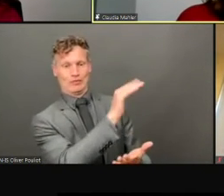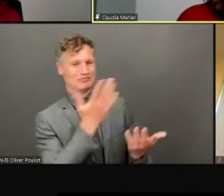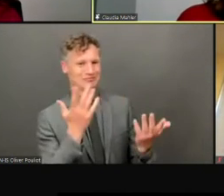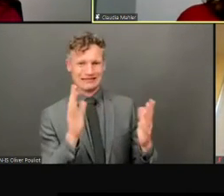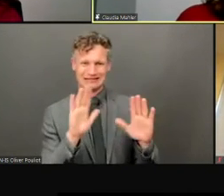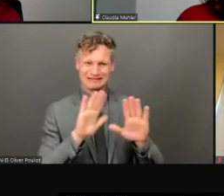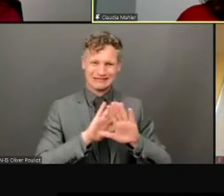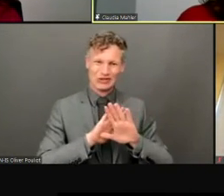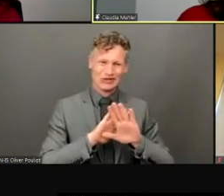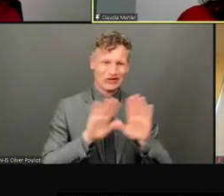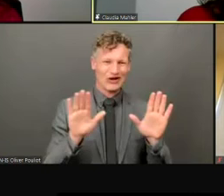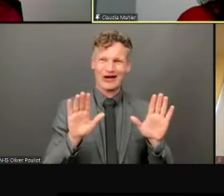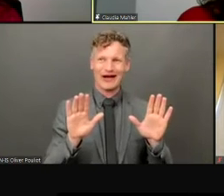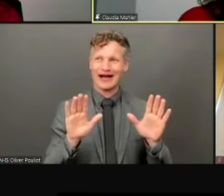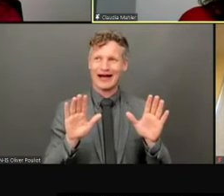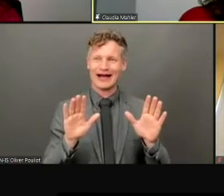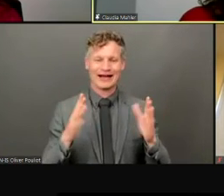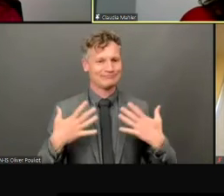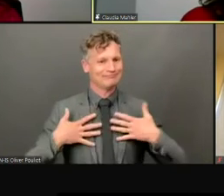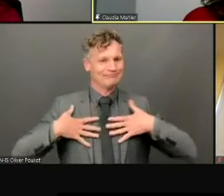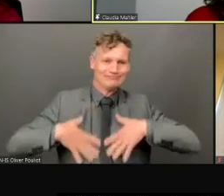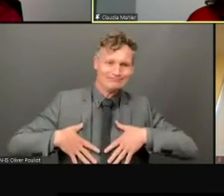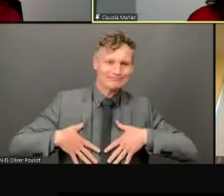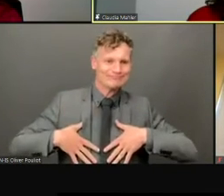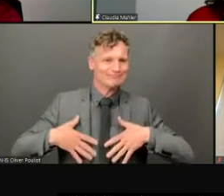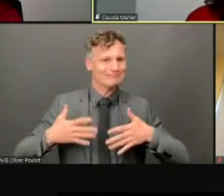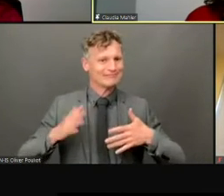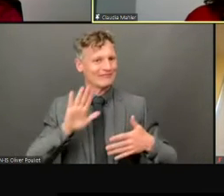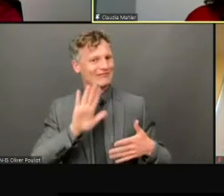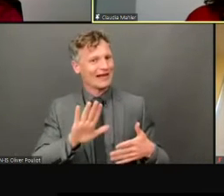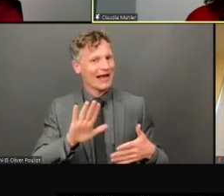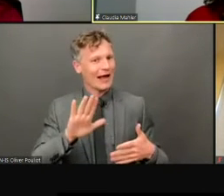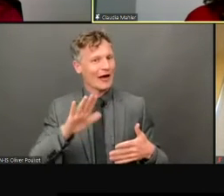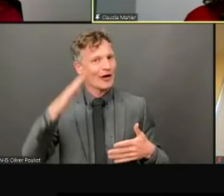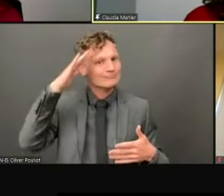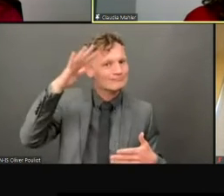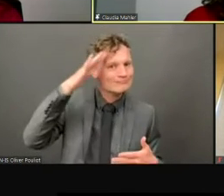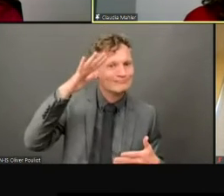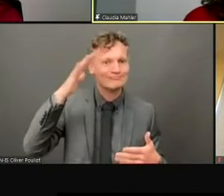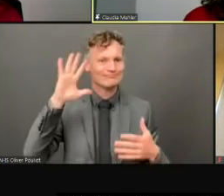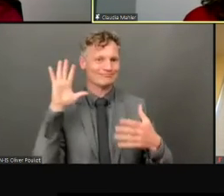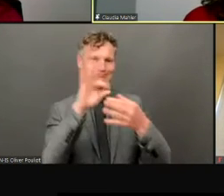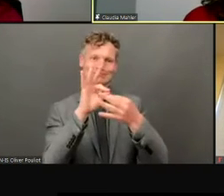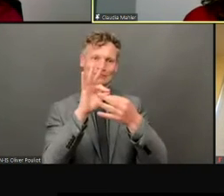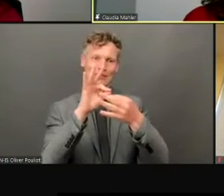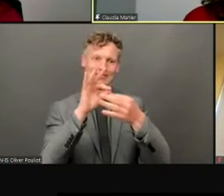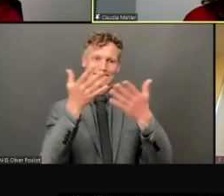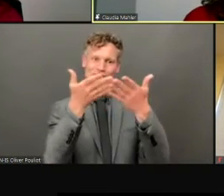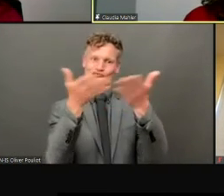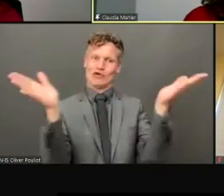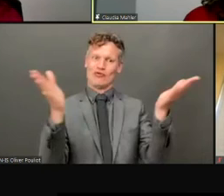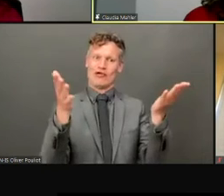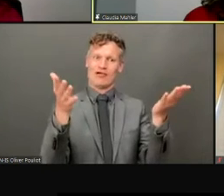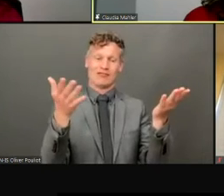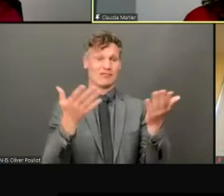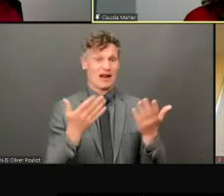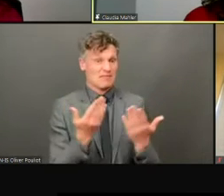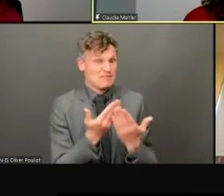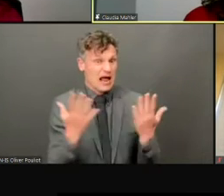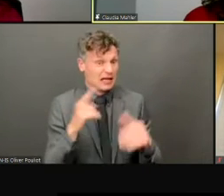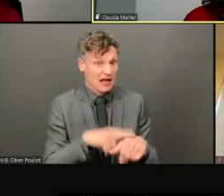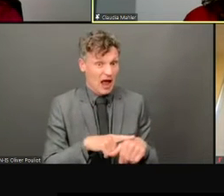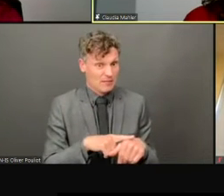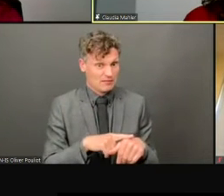the system works, and they sometimes even don't have access for their own rights. So what we